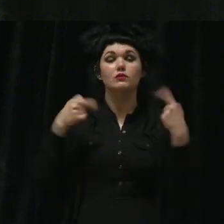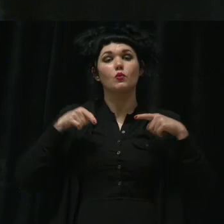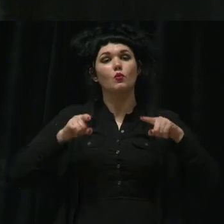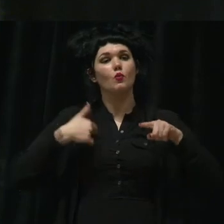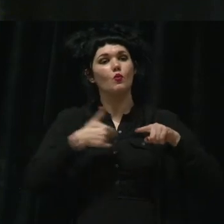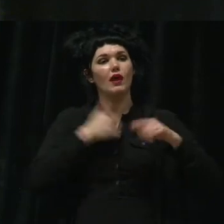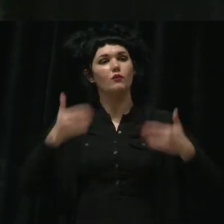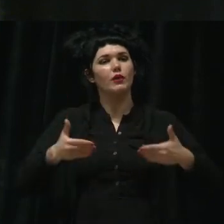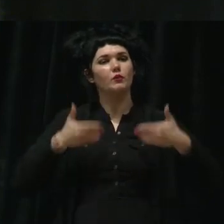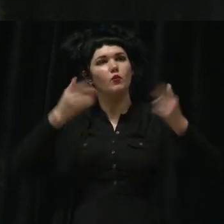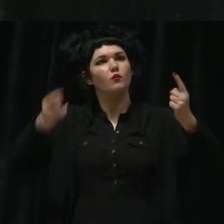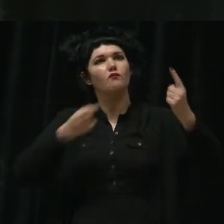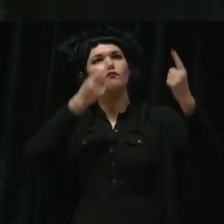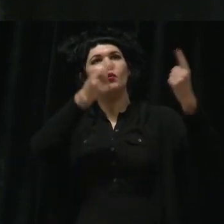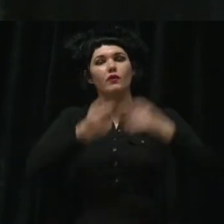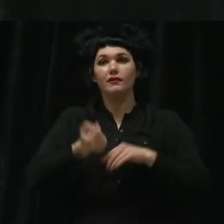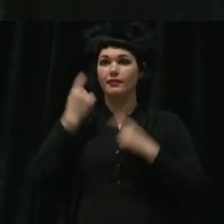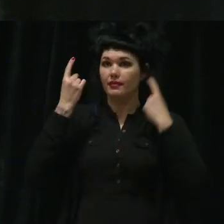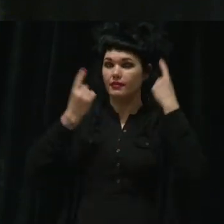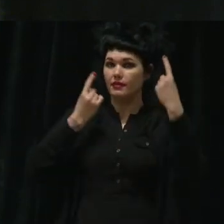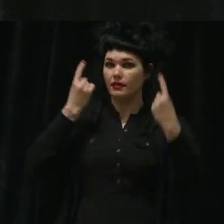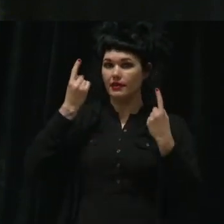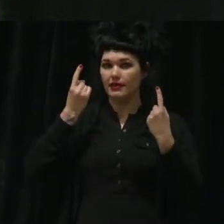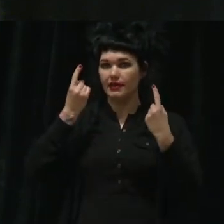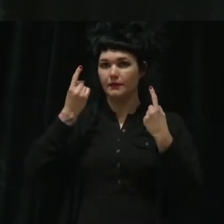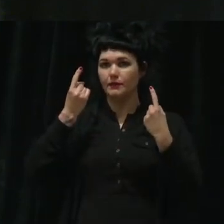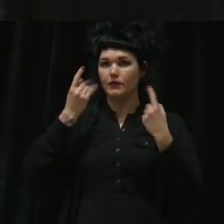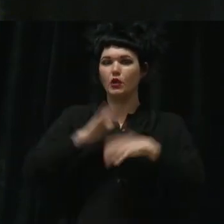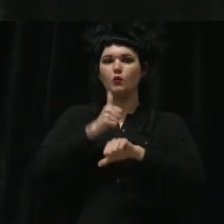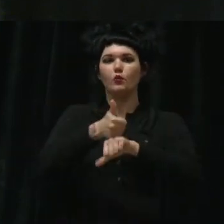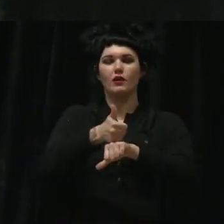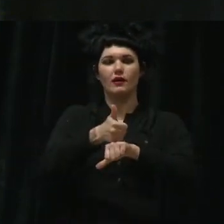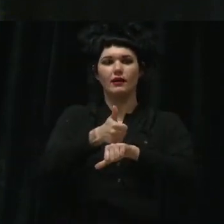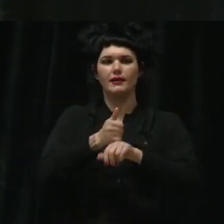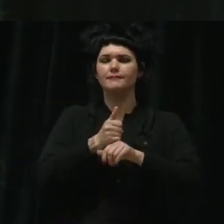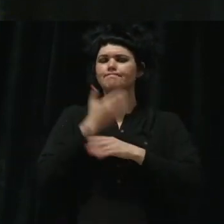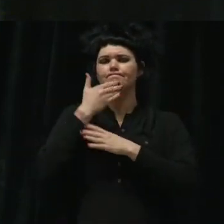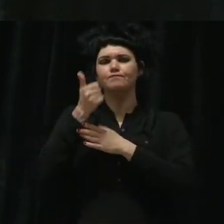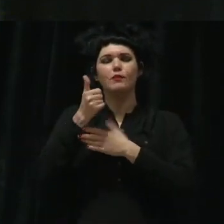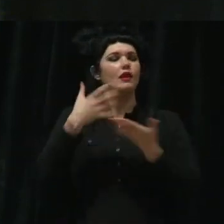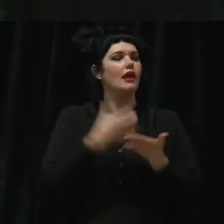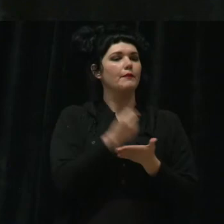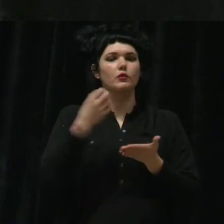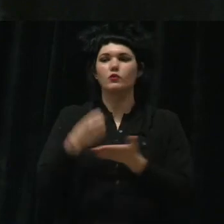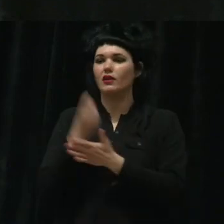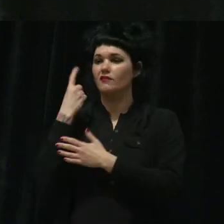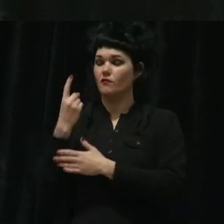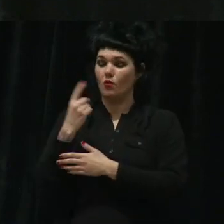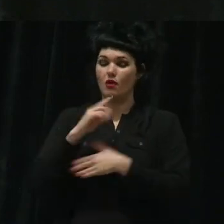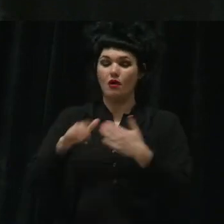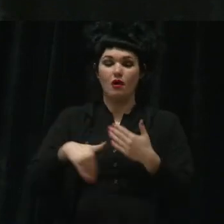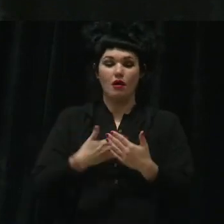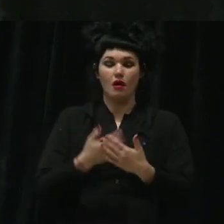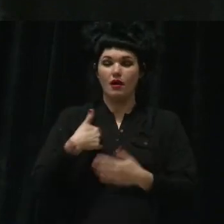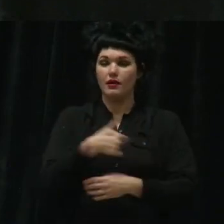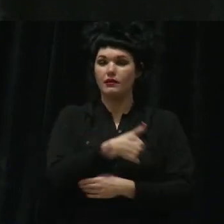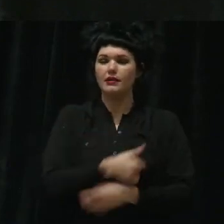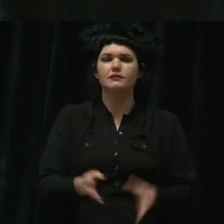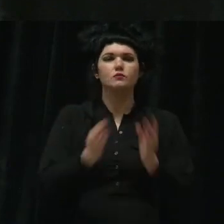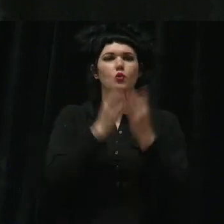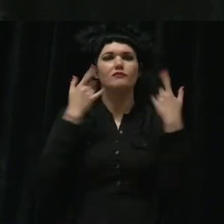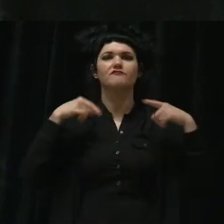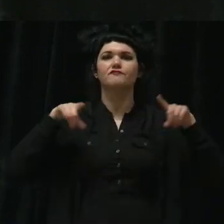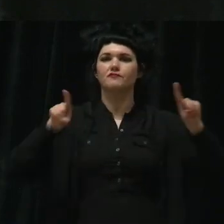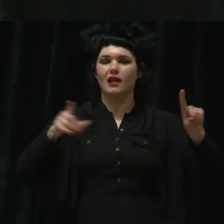forward, thinking and creating greater opportunities for all of us to be more effective in